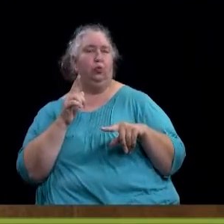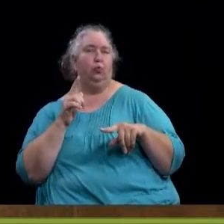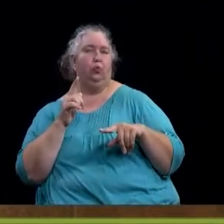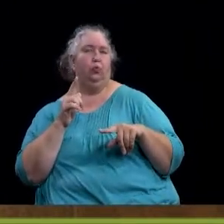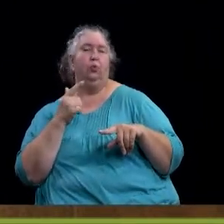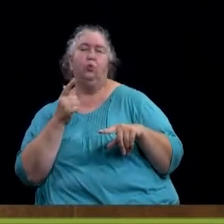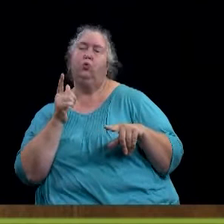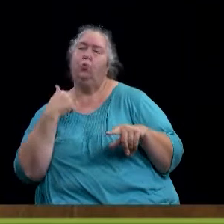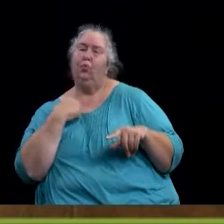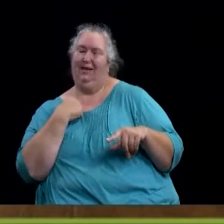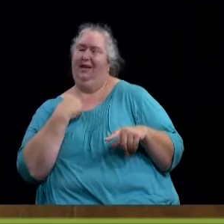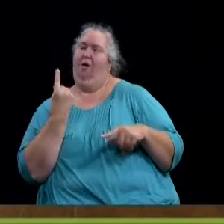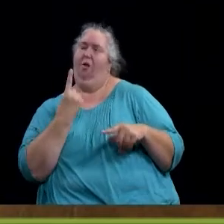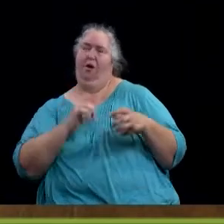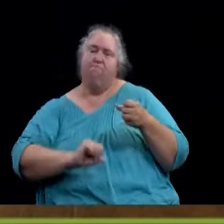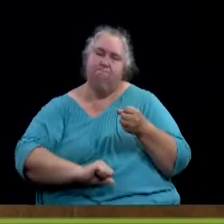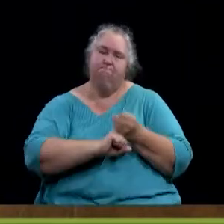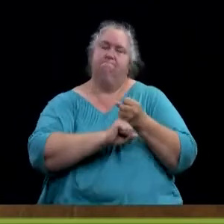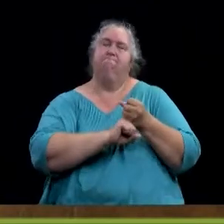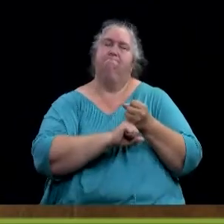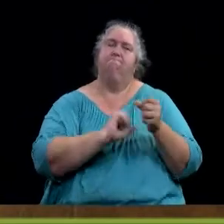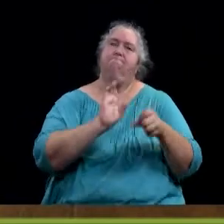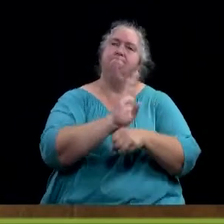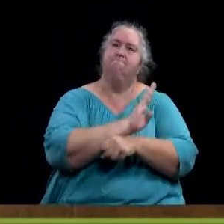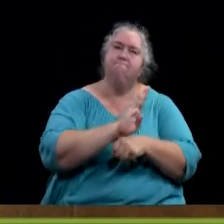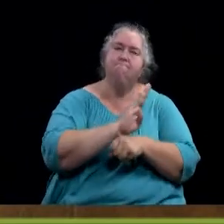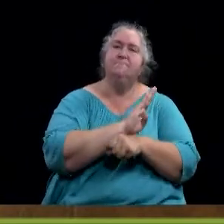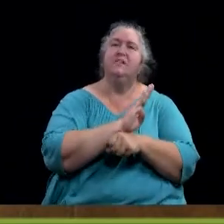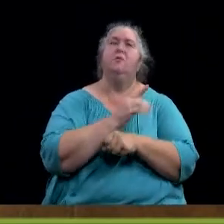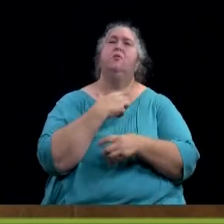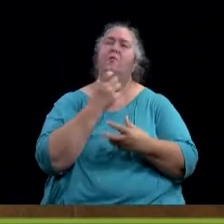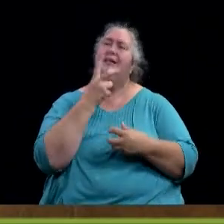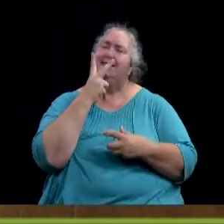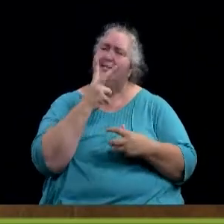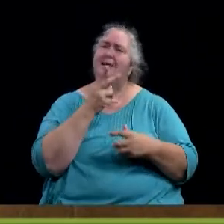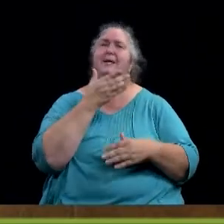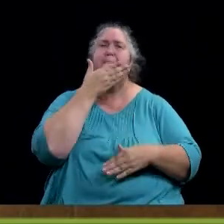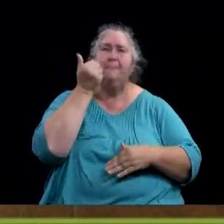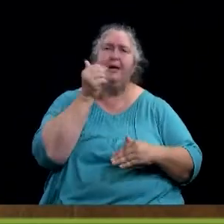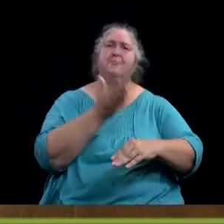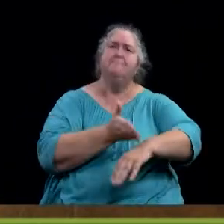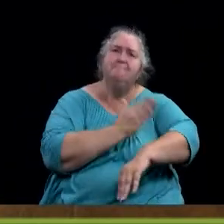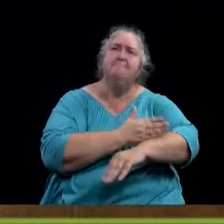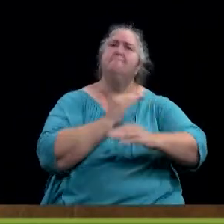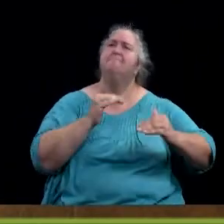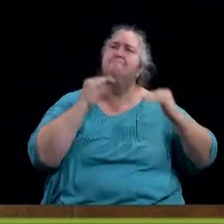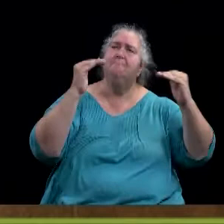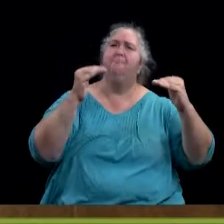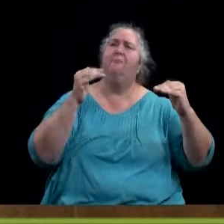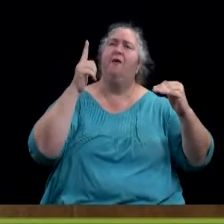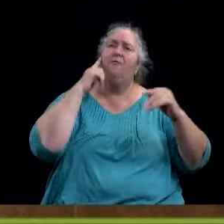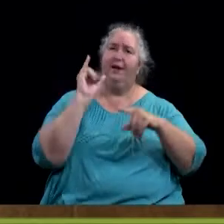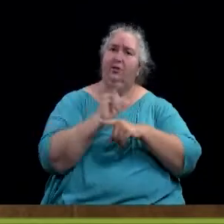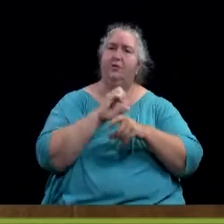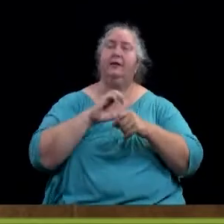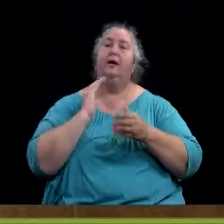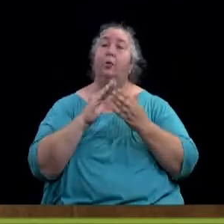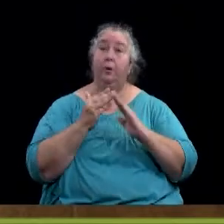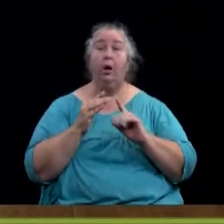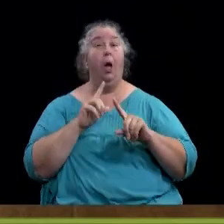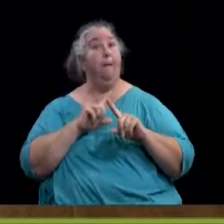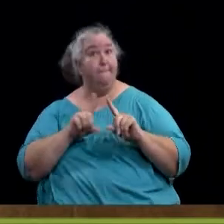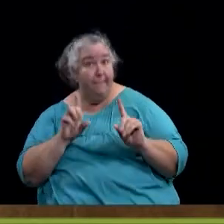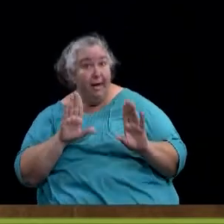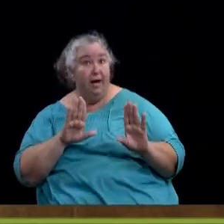who wants to see the advancement of industry within our community. But at the same time, we have to find a way that it